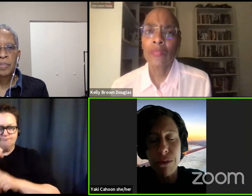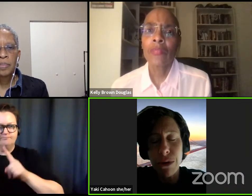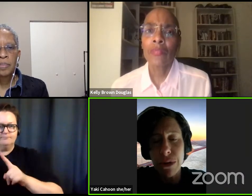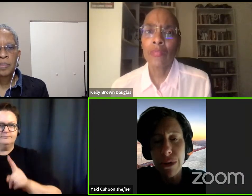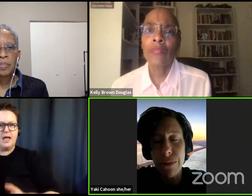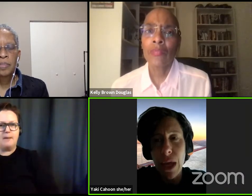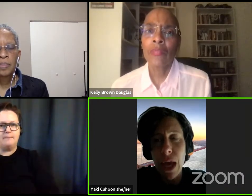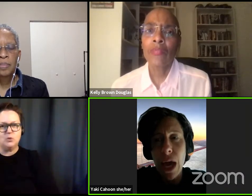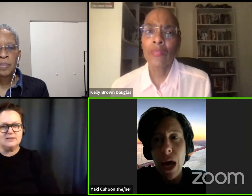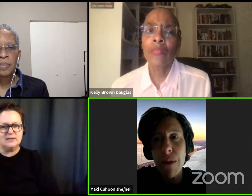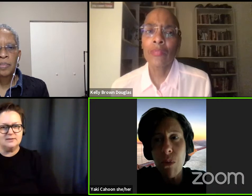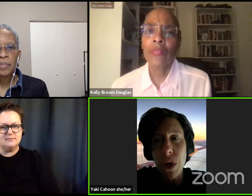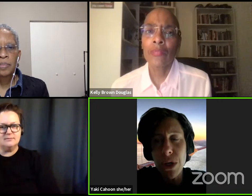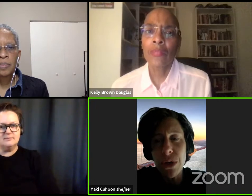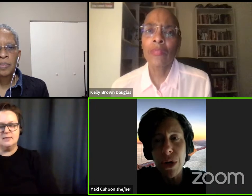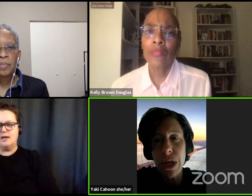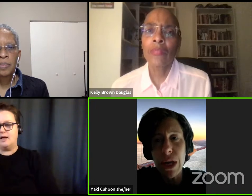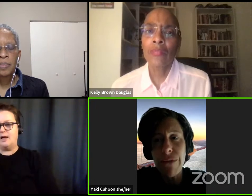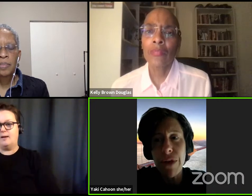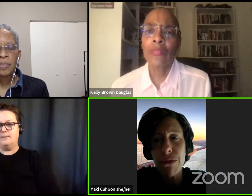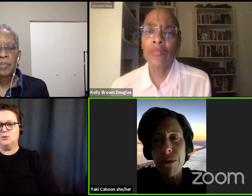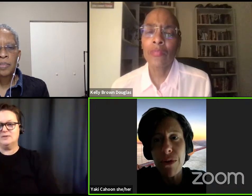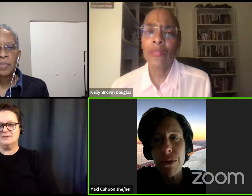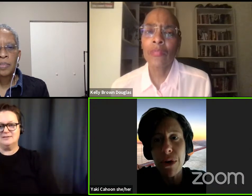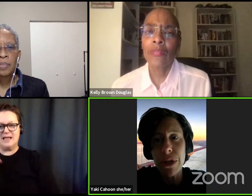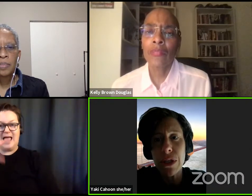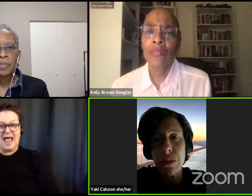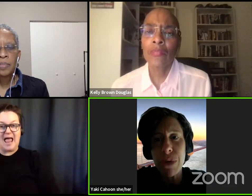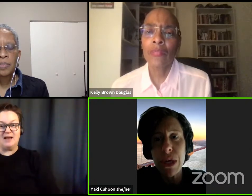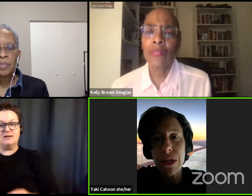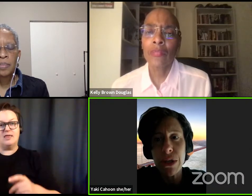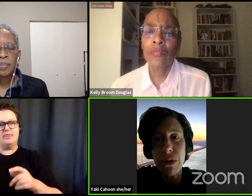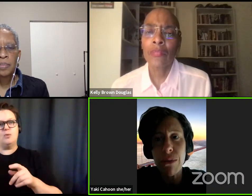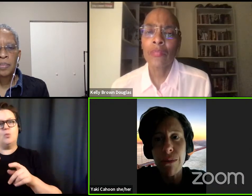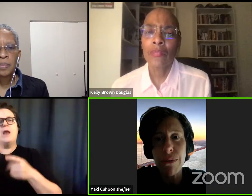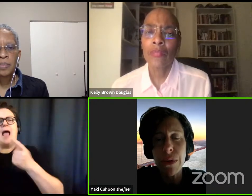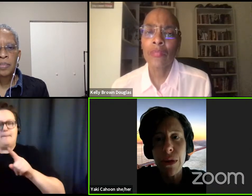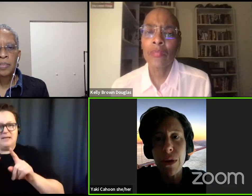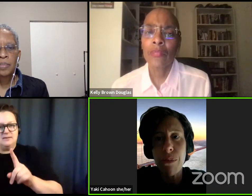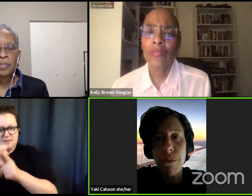type of abuse. I'm wondering if either of you could speak to